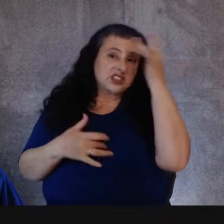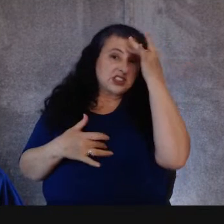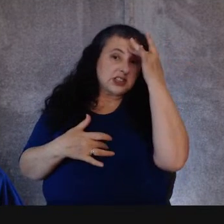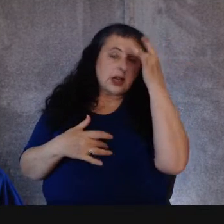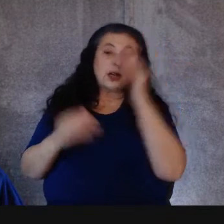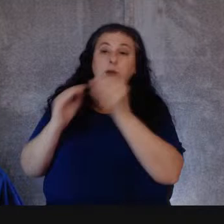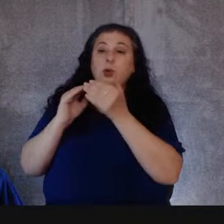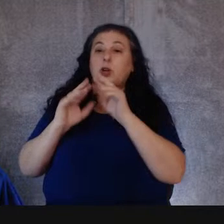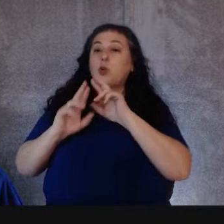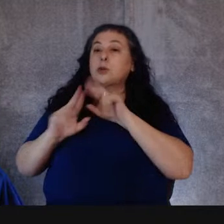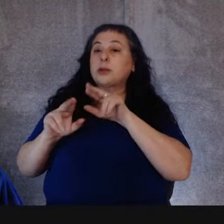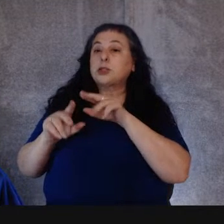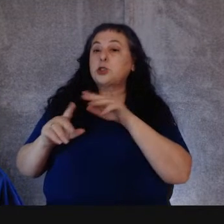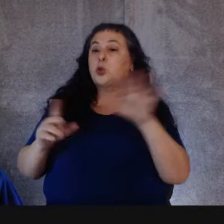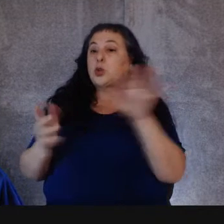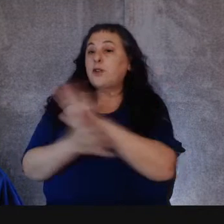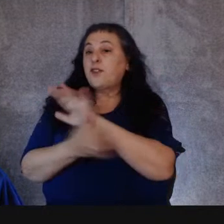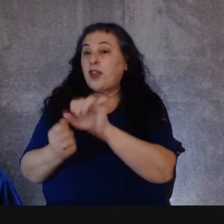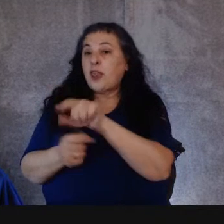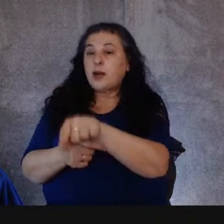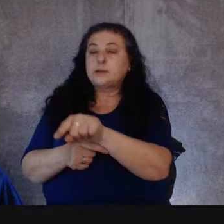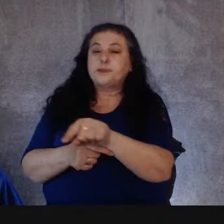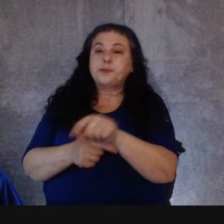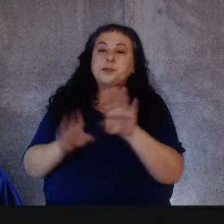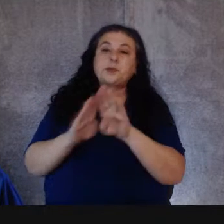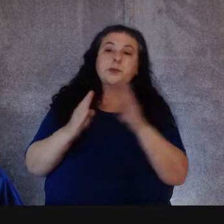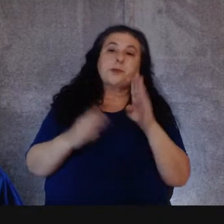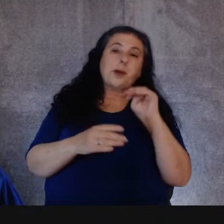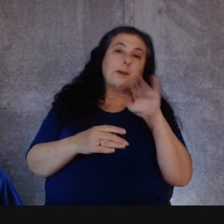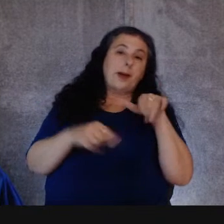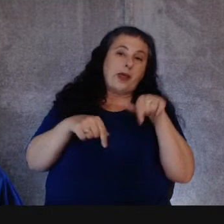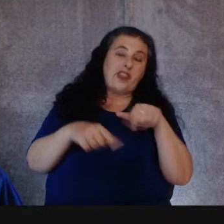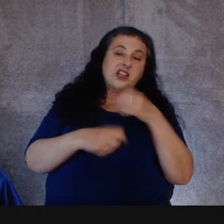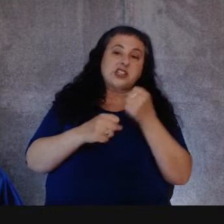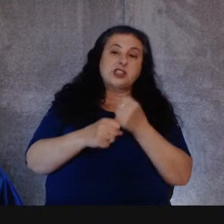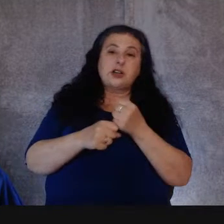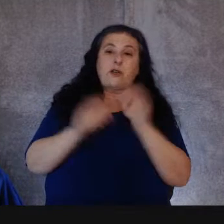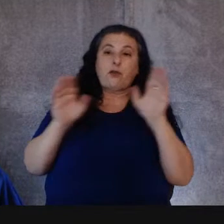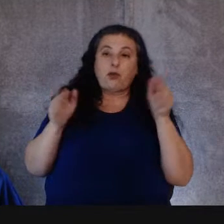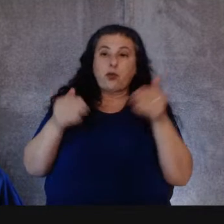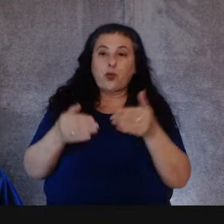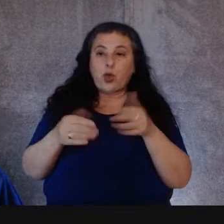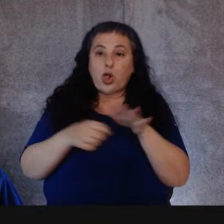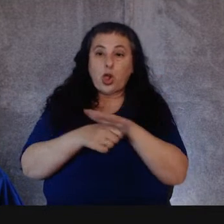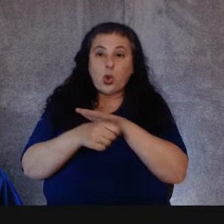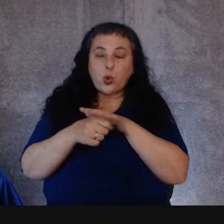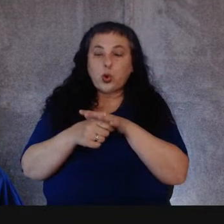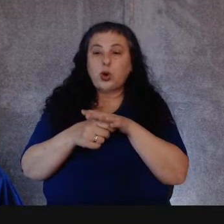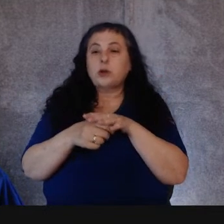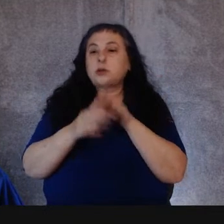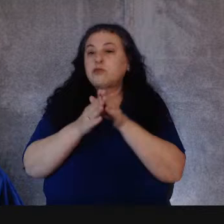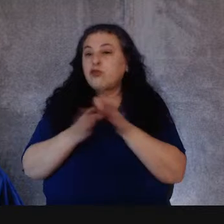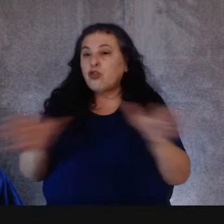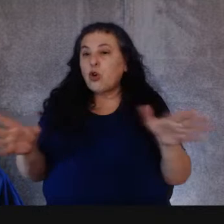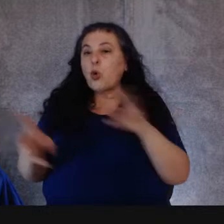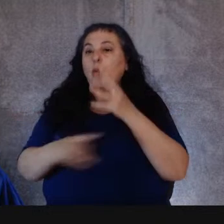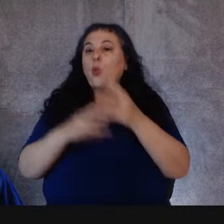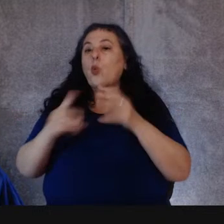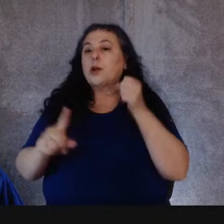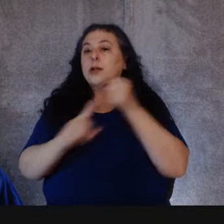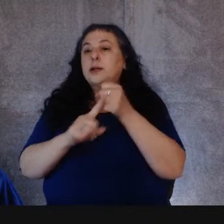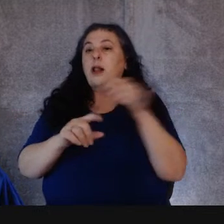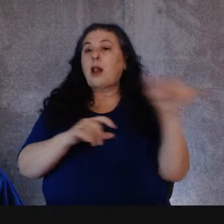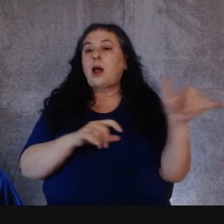Them. The exhibit opened in May of this year, and the exhibit focuses on the local and worldwide impact of such